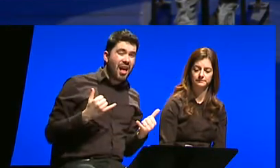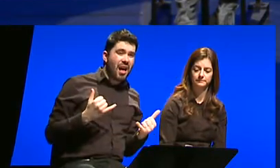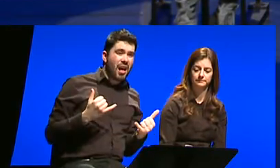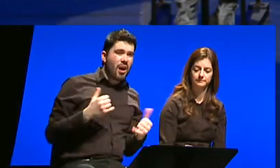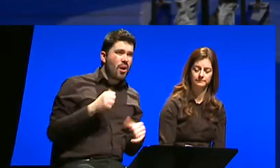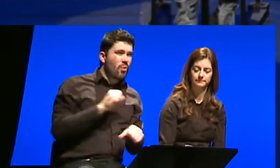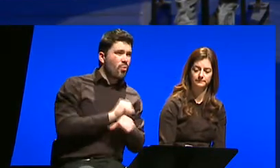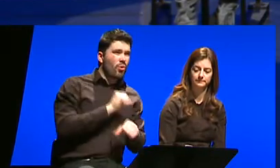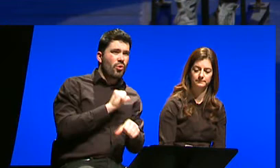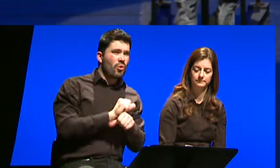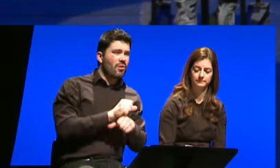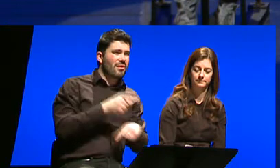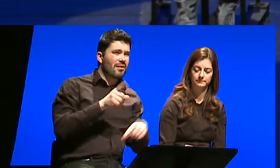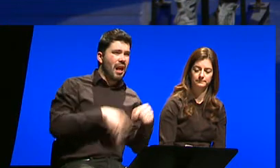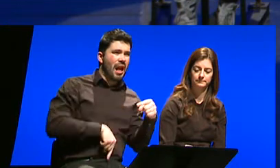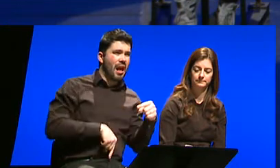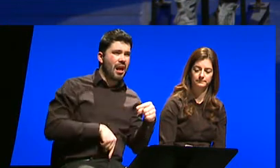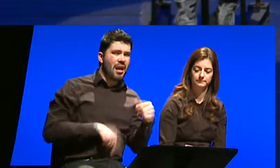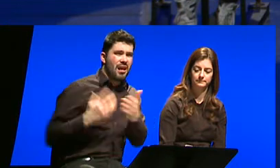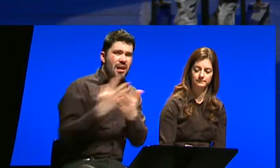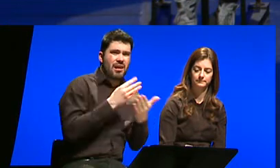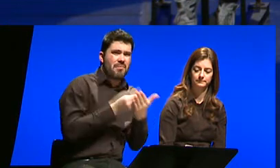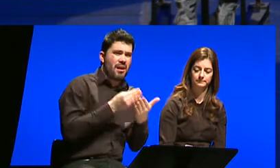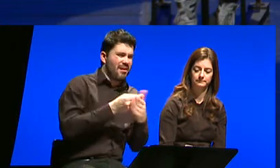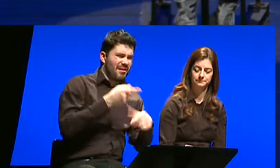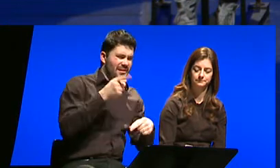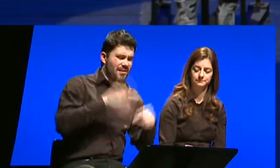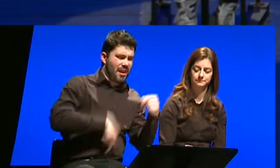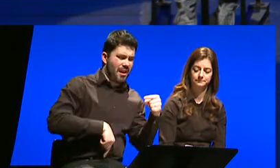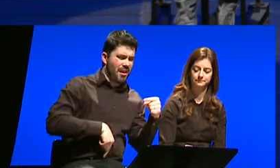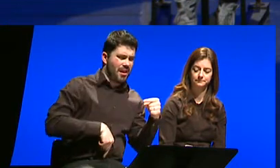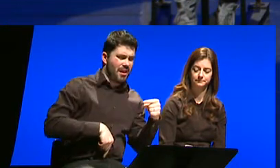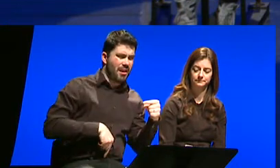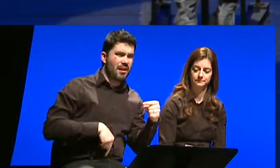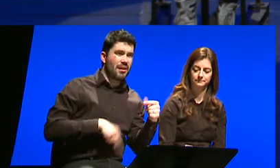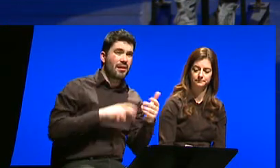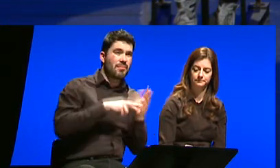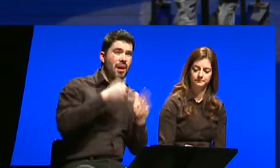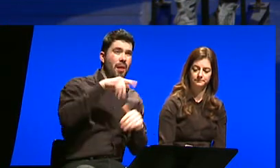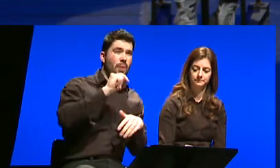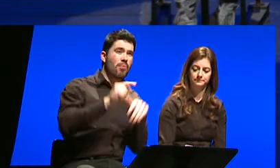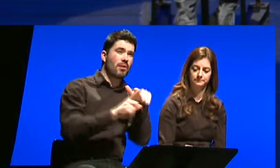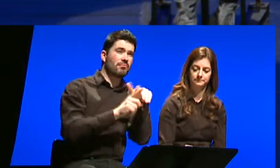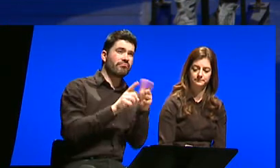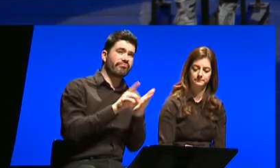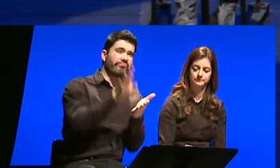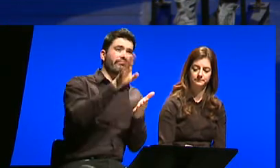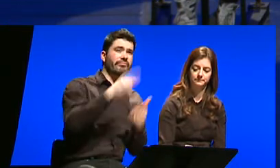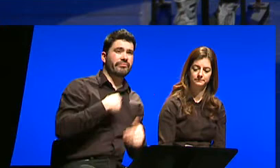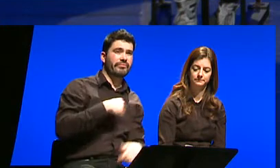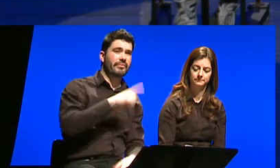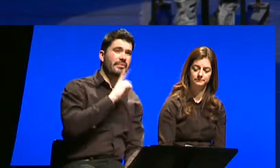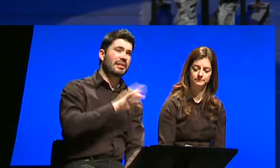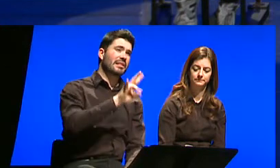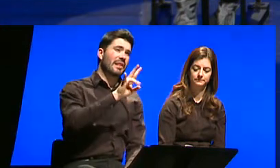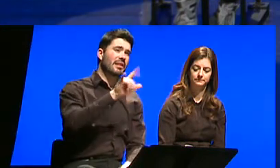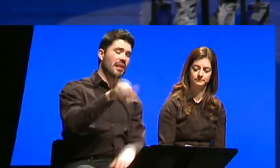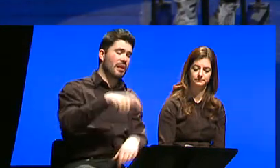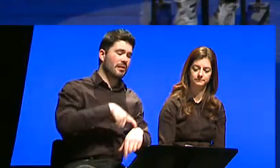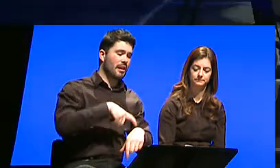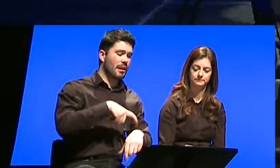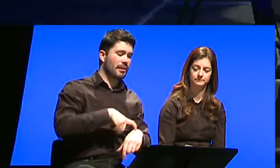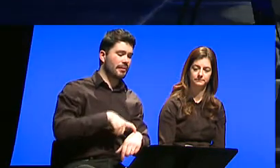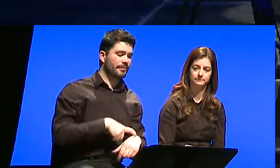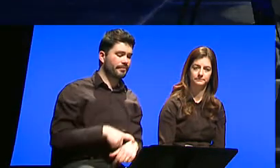can't work. He can't support his family. We're evicted from our apartment. I'm 17 years old.